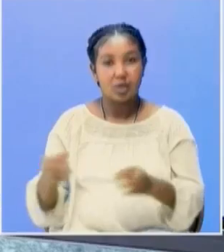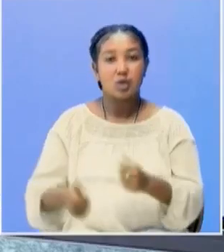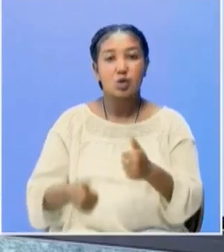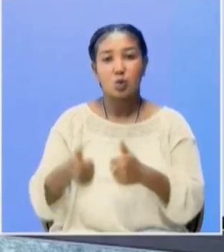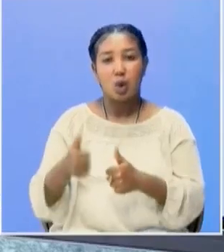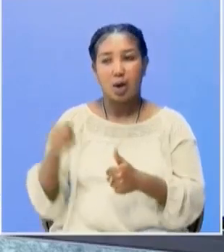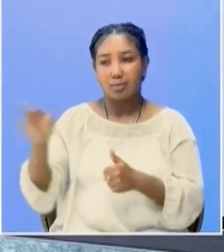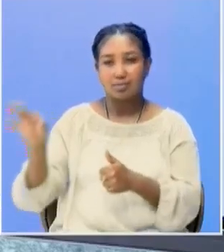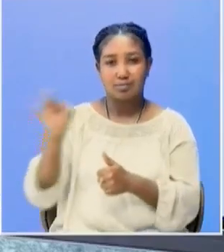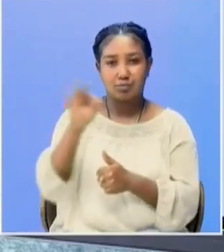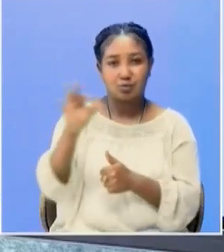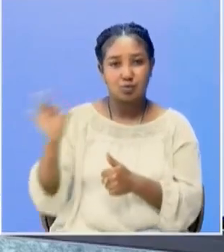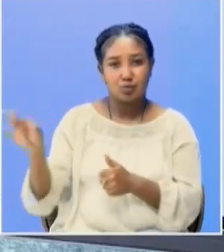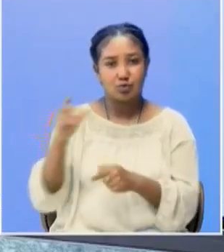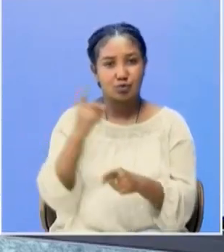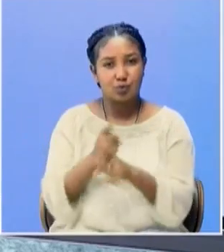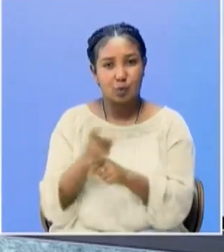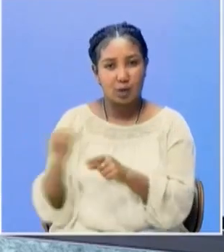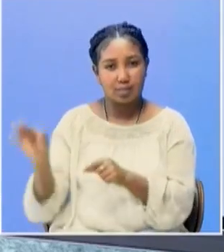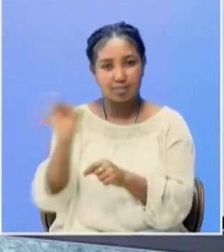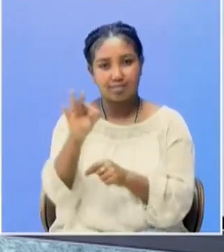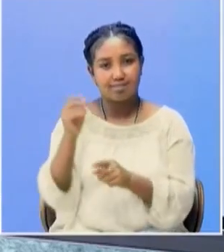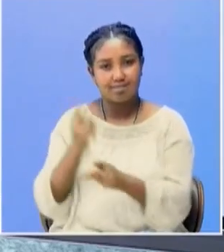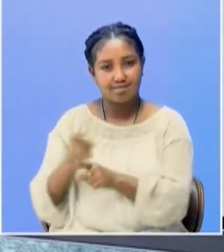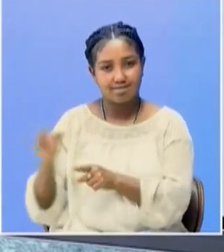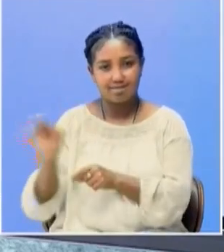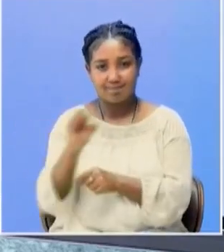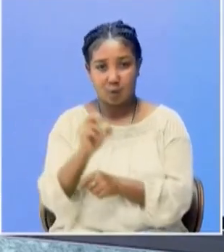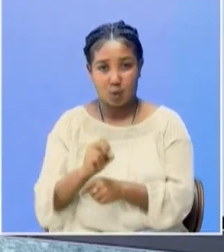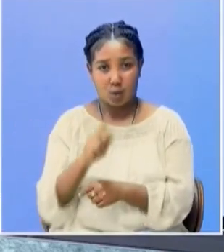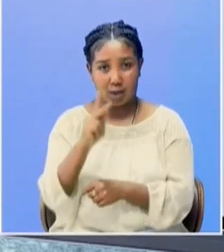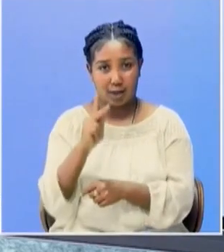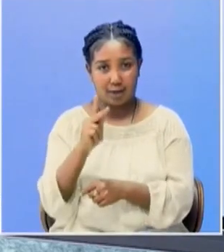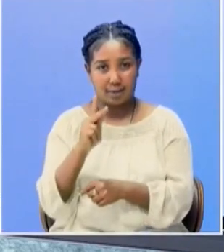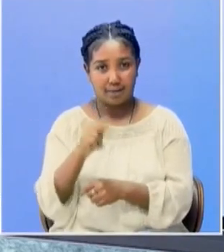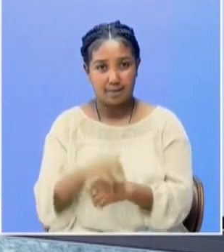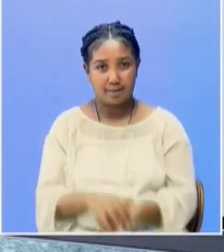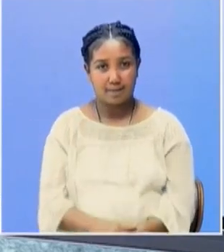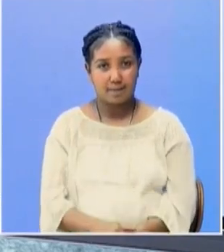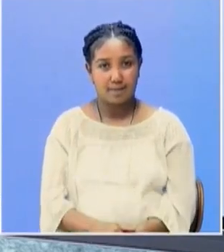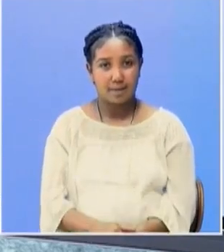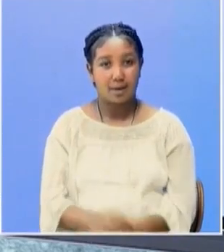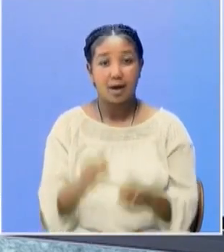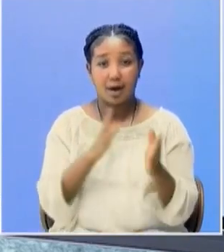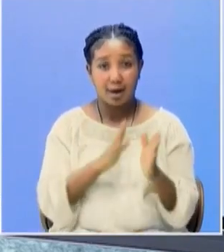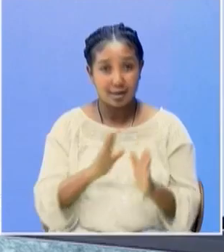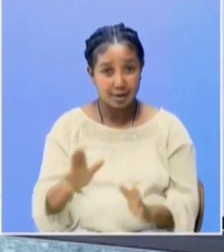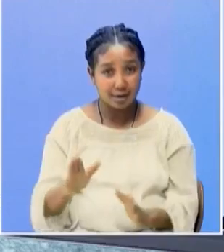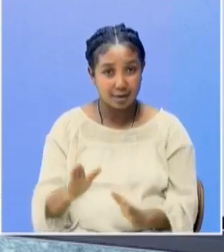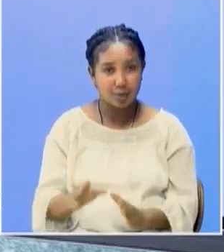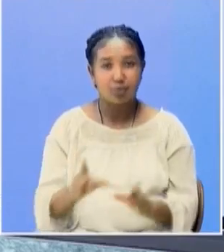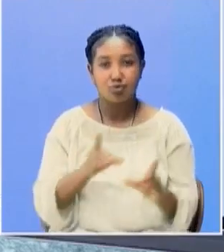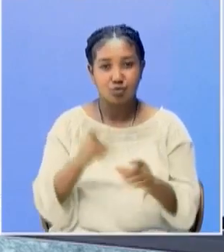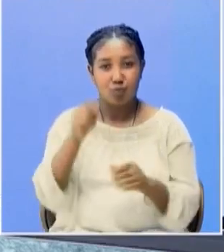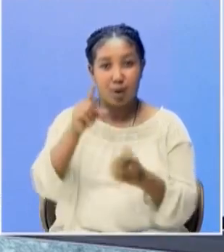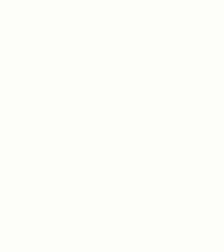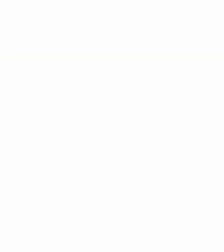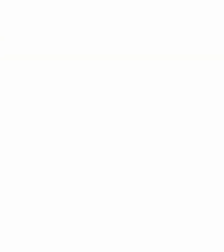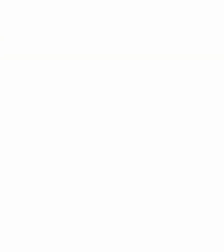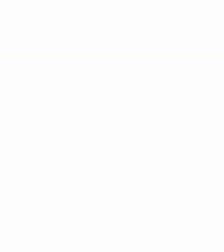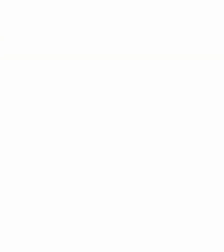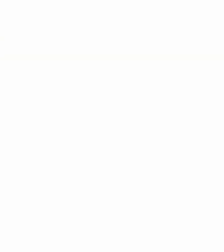you can put the word which is appropriate for the space provided. Are you ready? Do it for 1 minute.